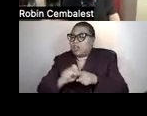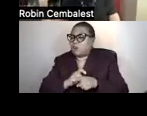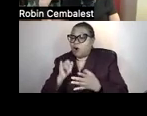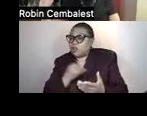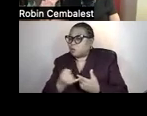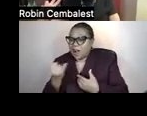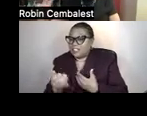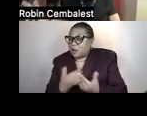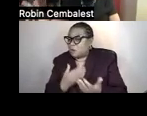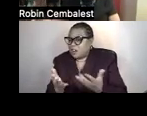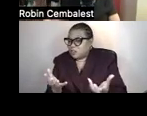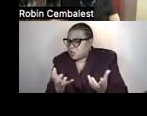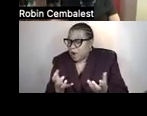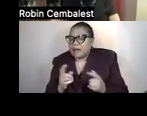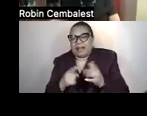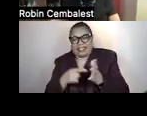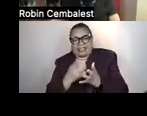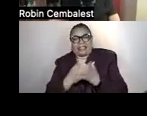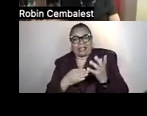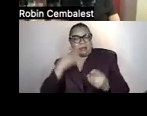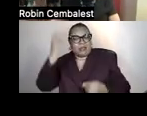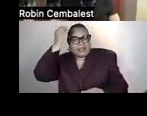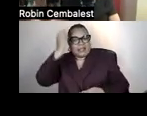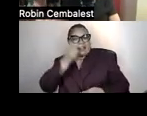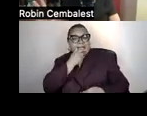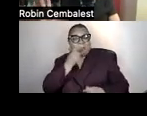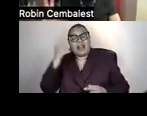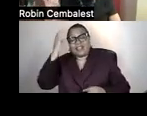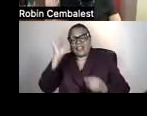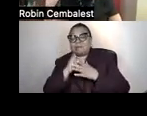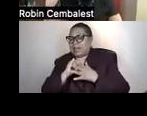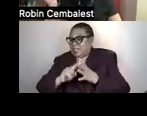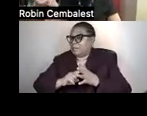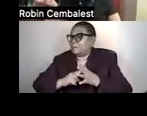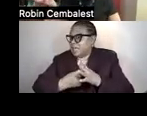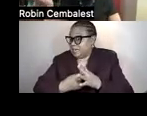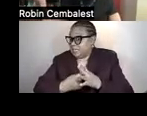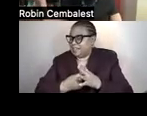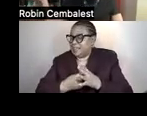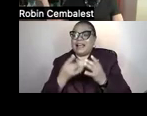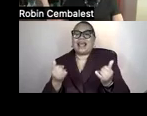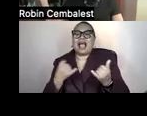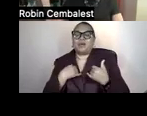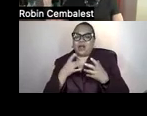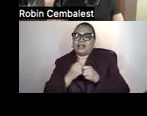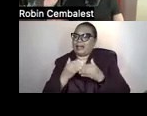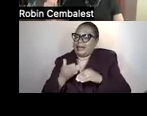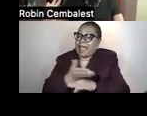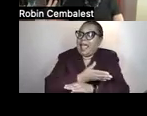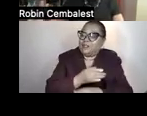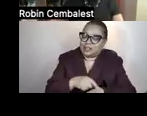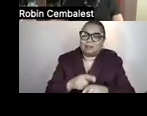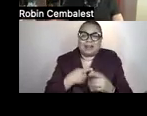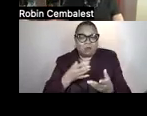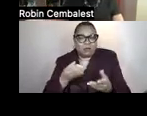project whatever you want, but if this is something you're thinking about, you want to think about it at the beginning. And now we are getting ahead of ourselves, but I